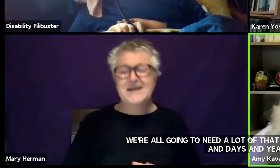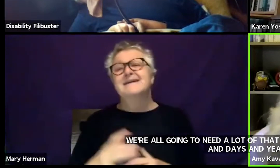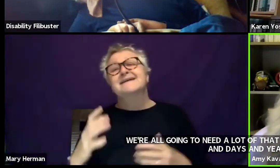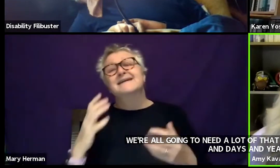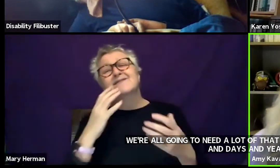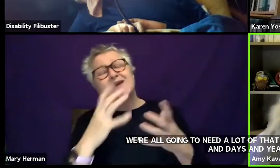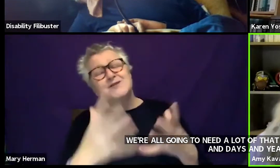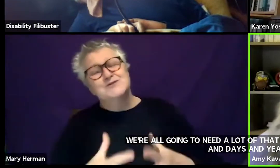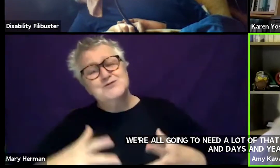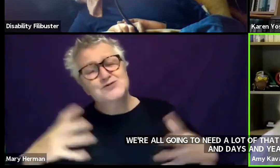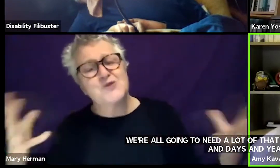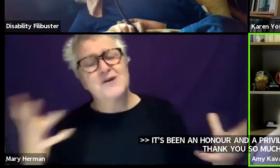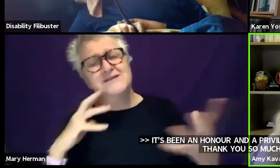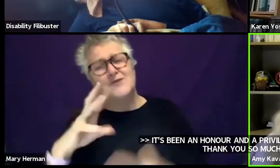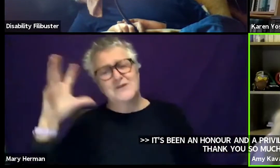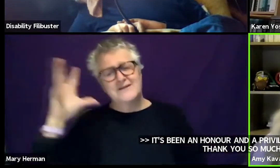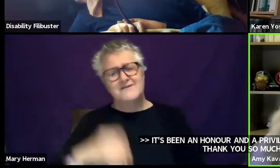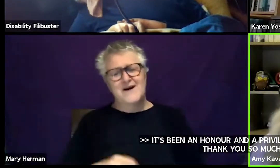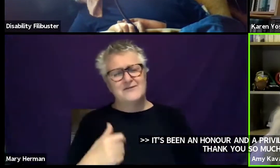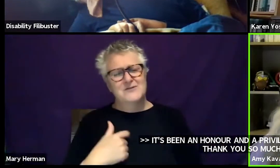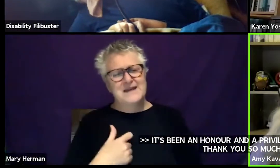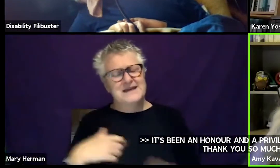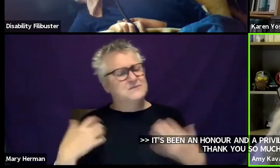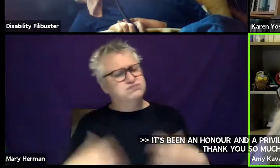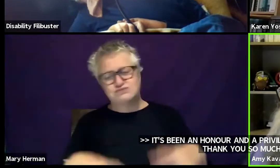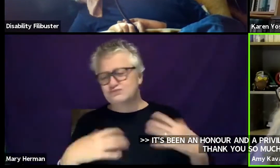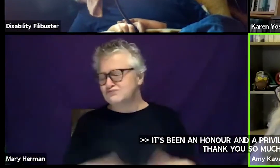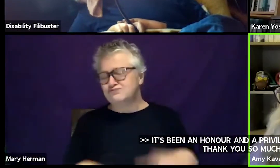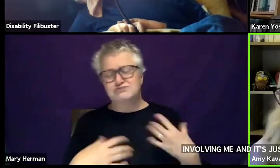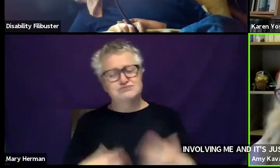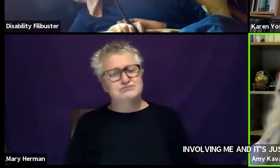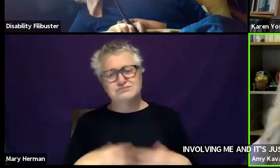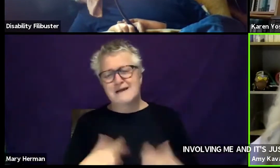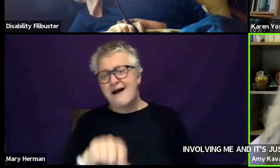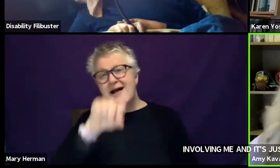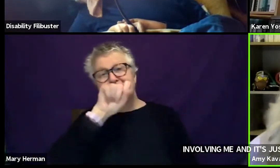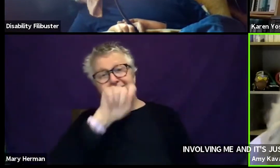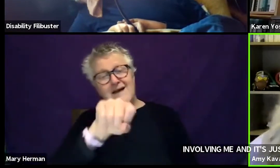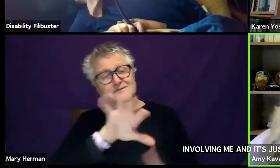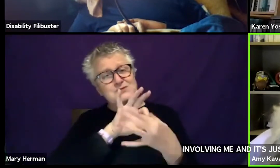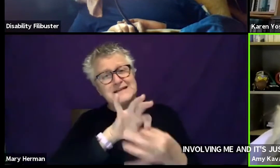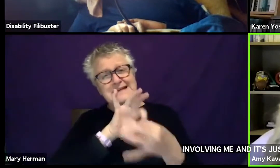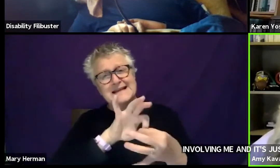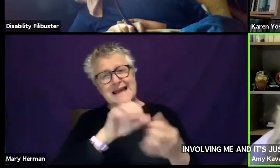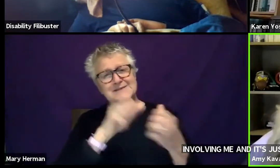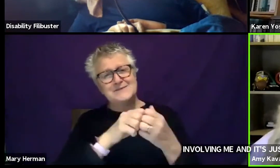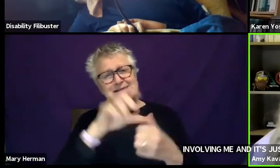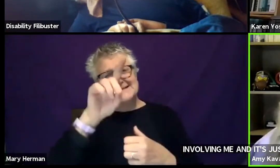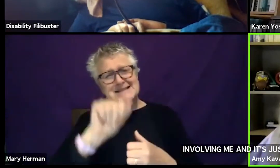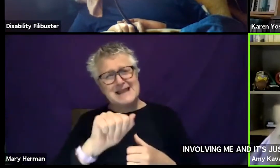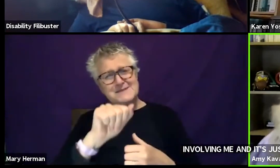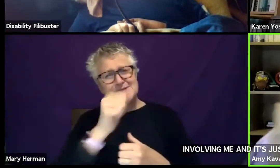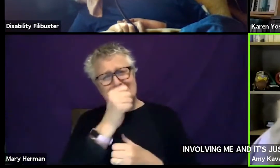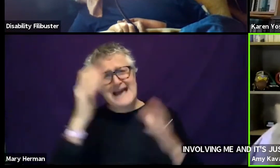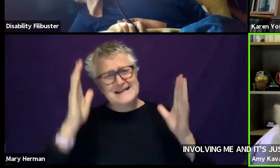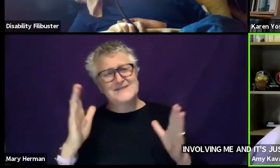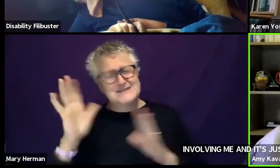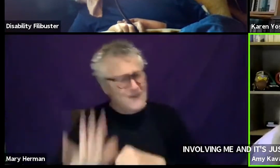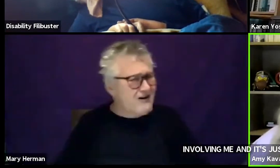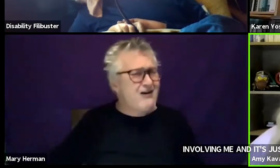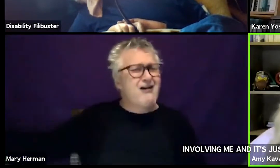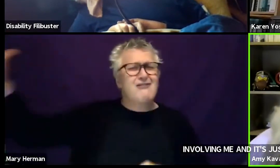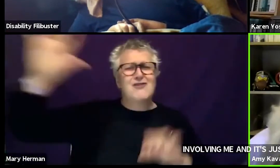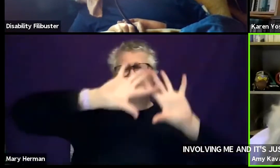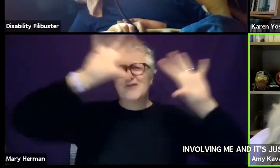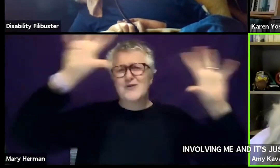me. And it's just great. I love connecting with disabled activists from all over the world. And this is what I want to do for the rest